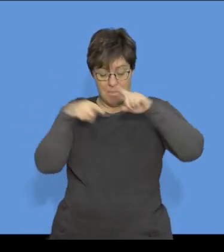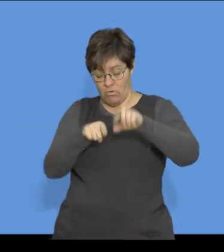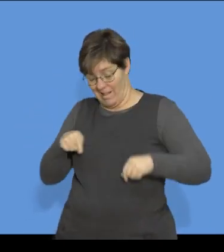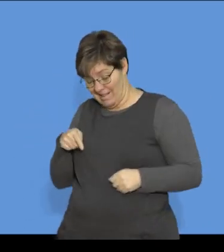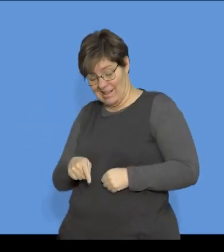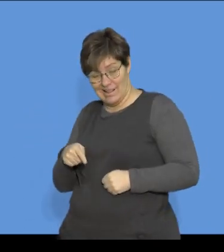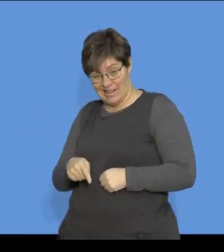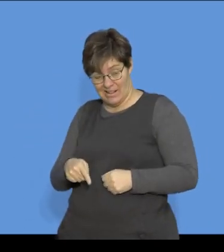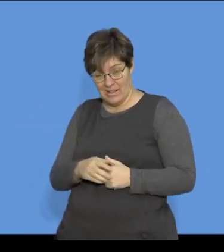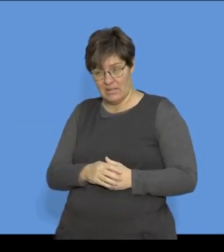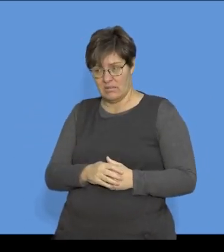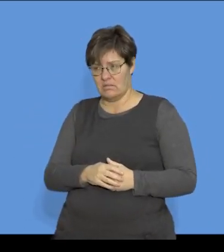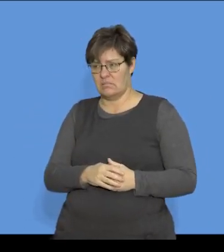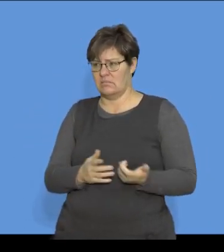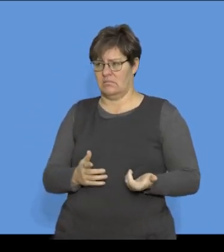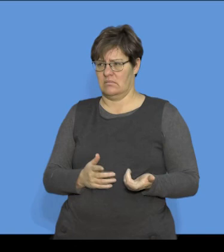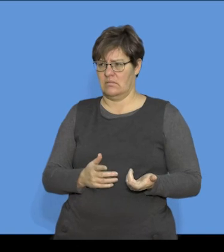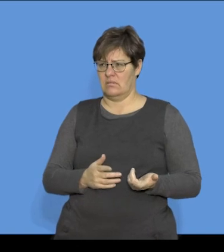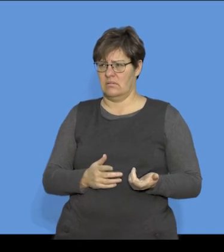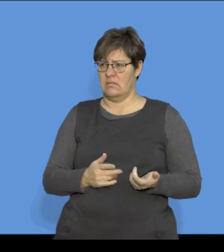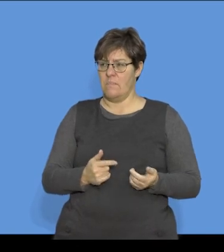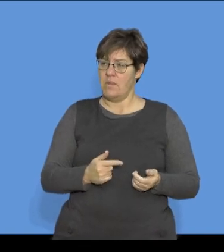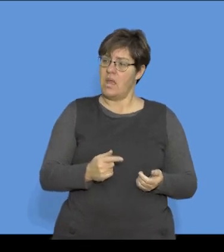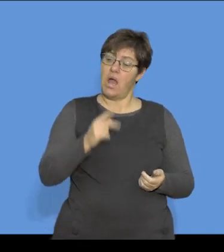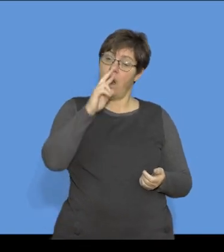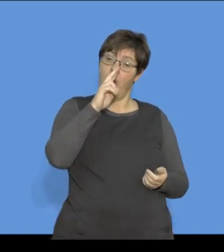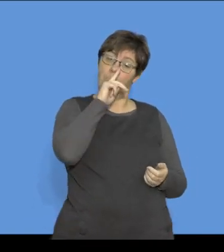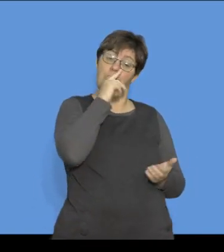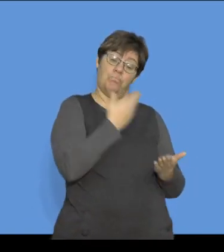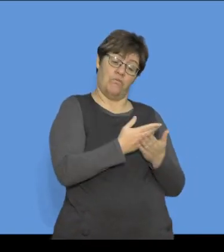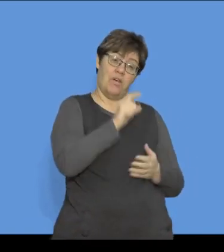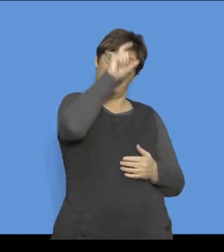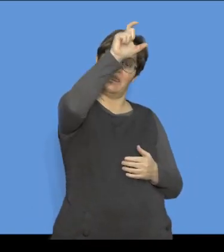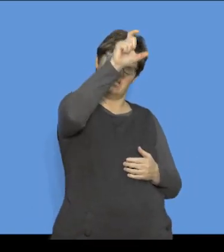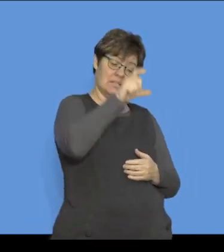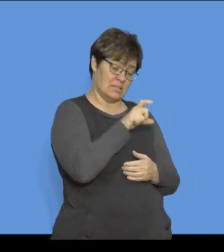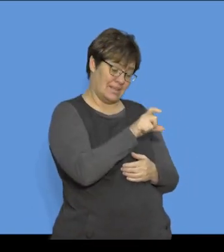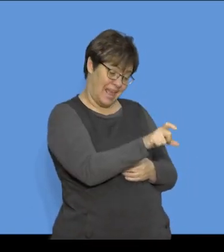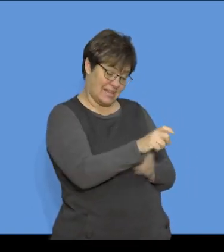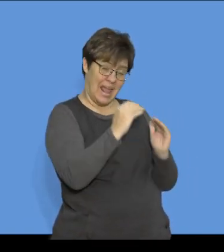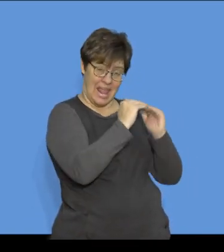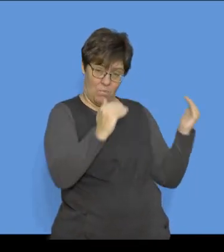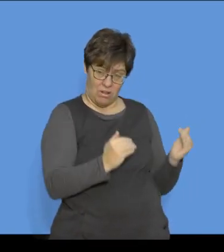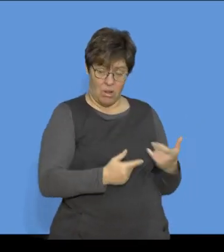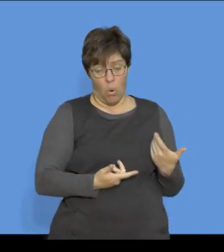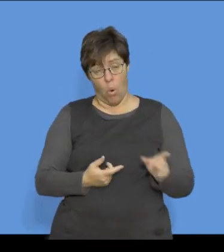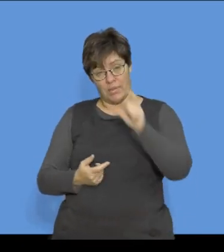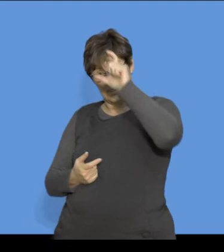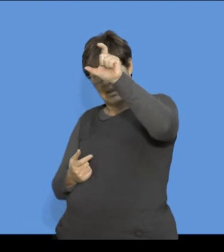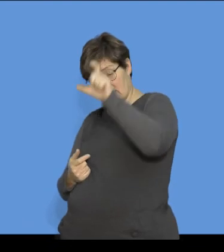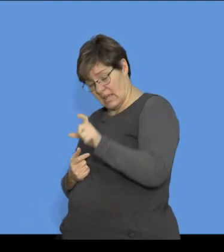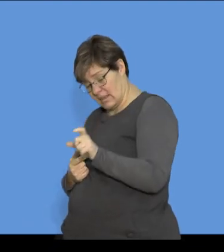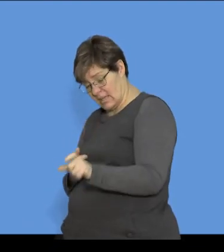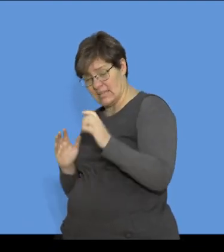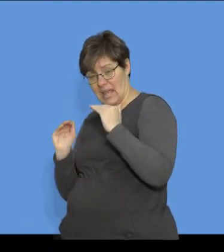that line, there is really no way of me proving that this line is equal to that line, or this